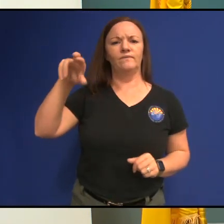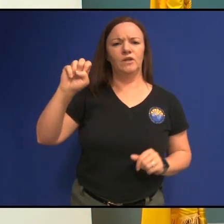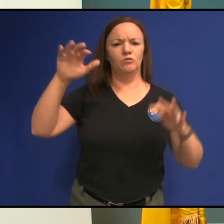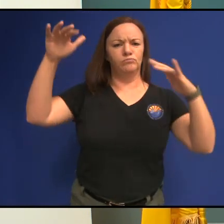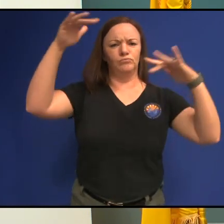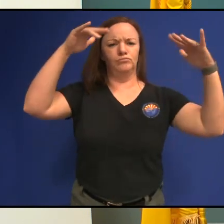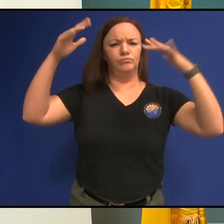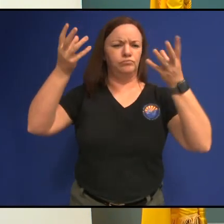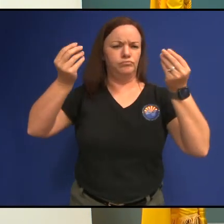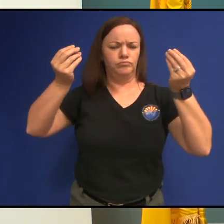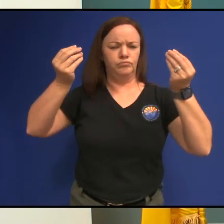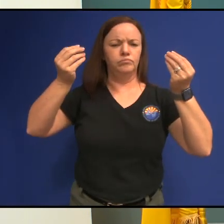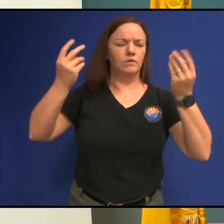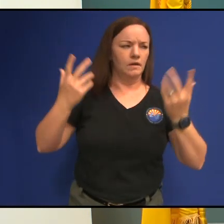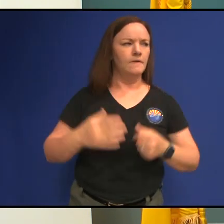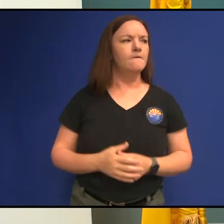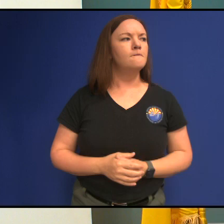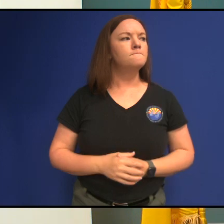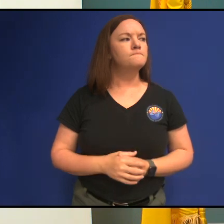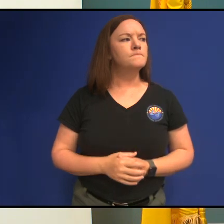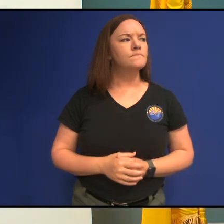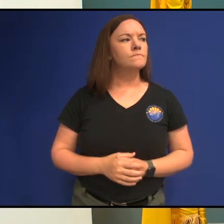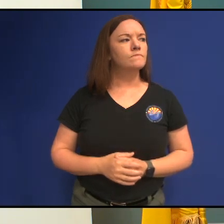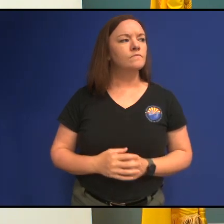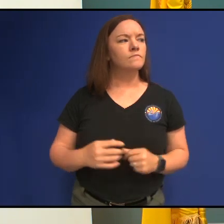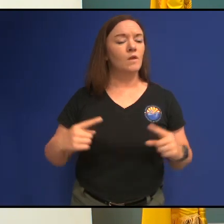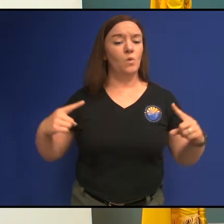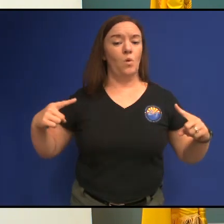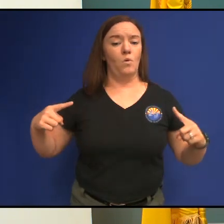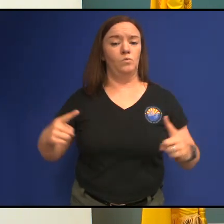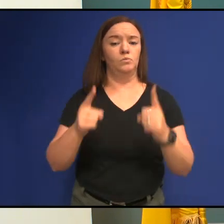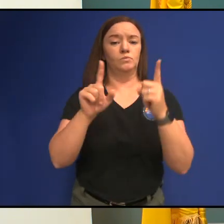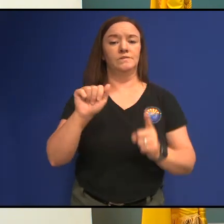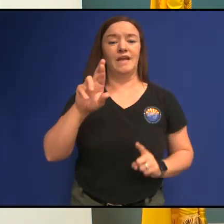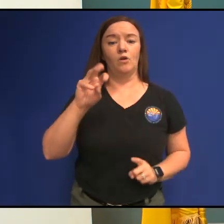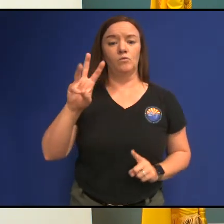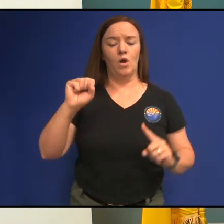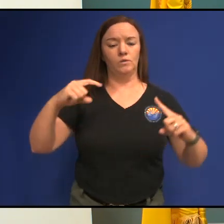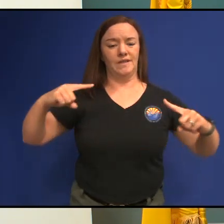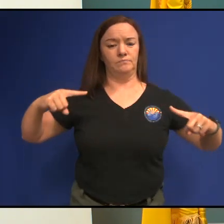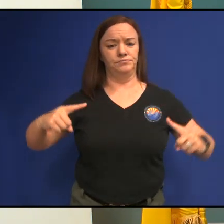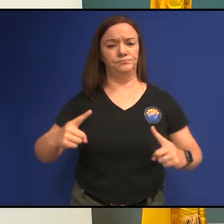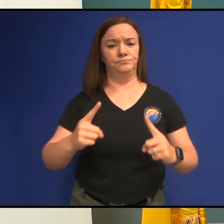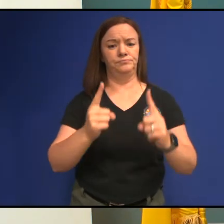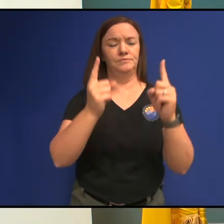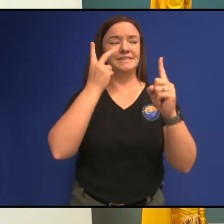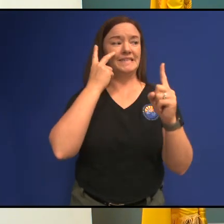these arrows are right in the same position. And this high, you can see